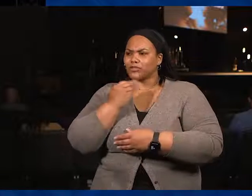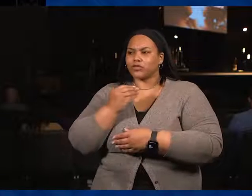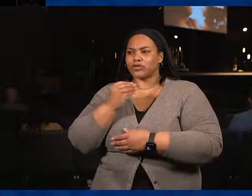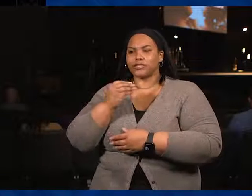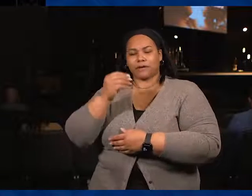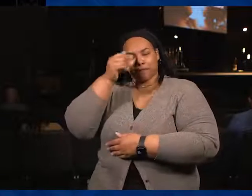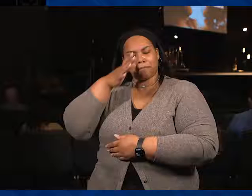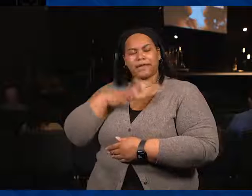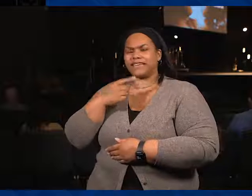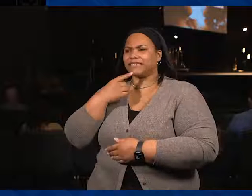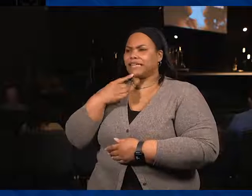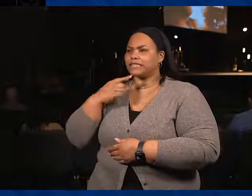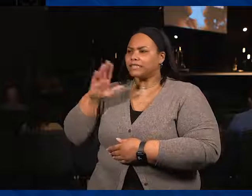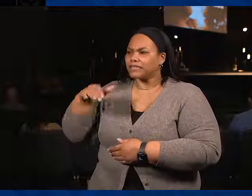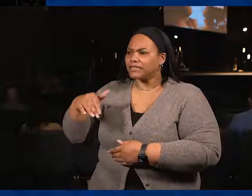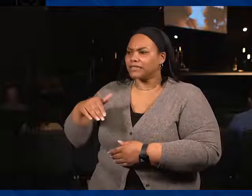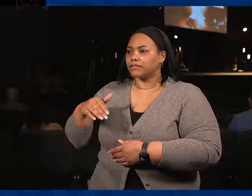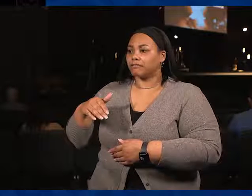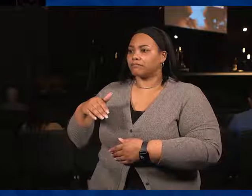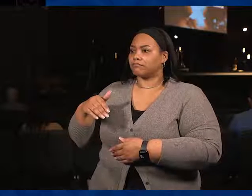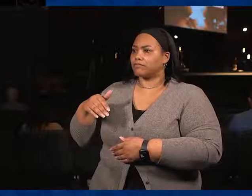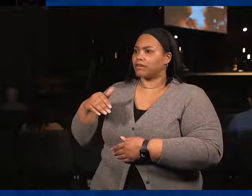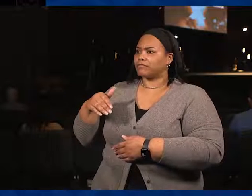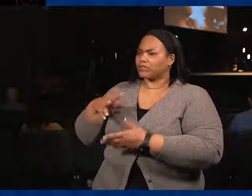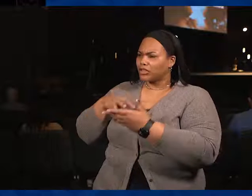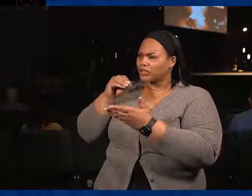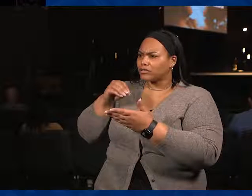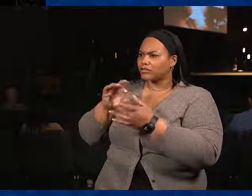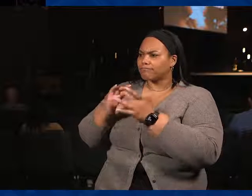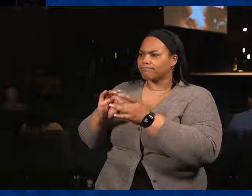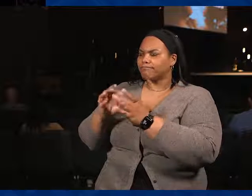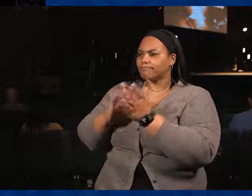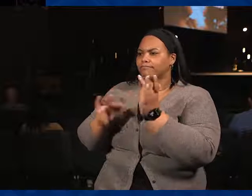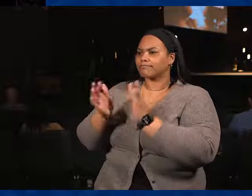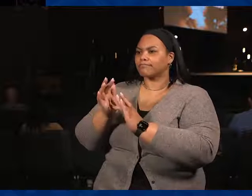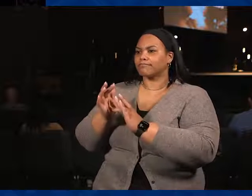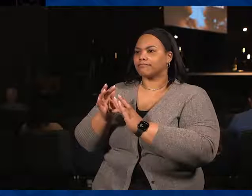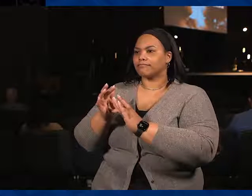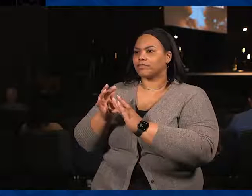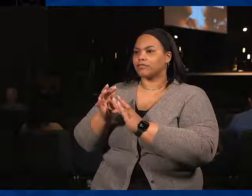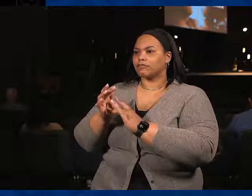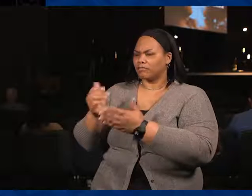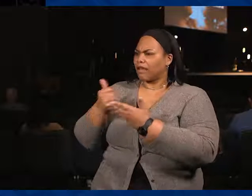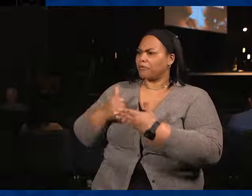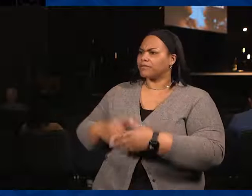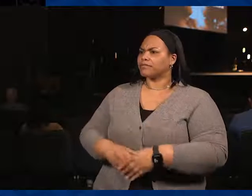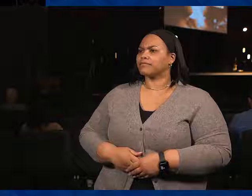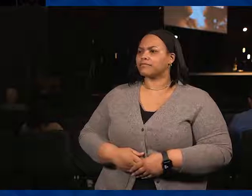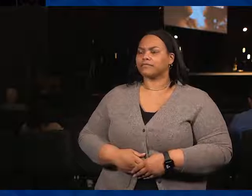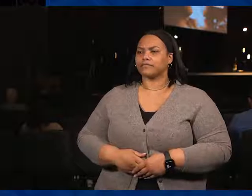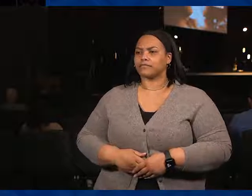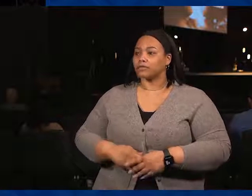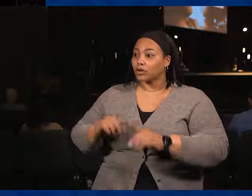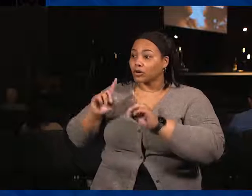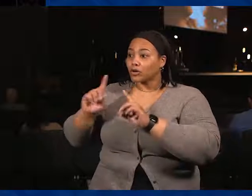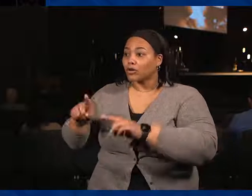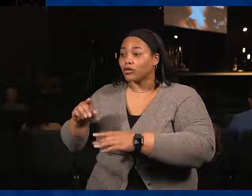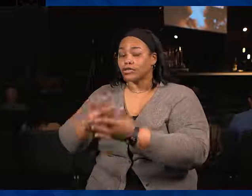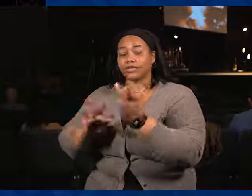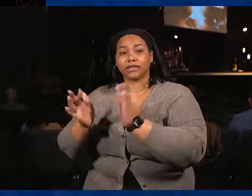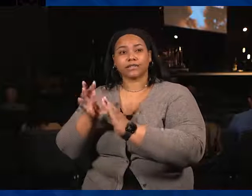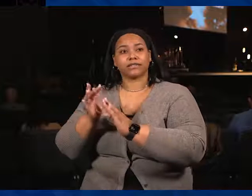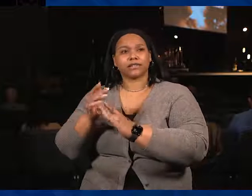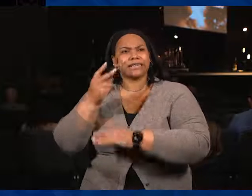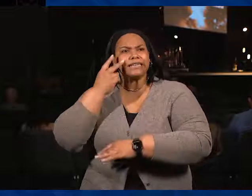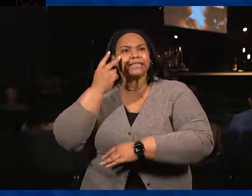"Listen, I've heard about this Jesus, so do me a solid. Go to him